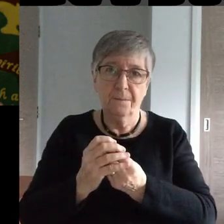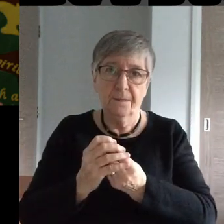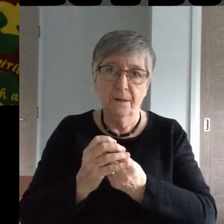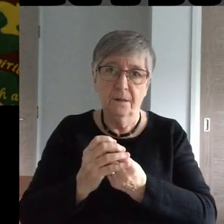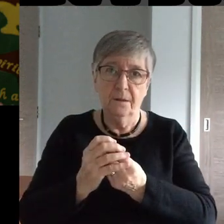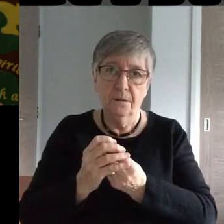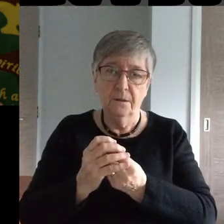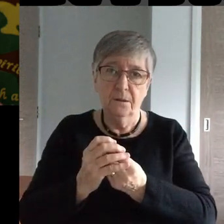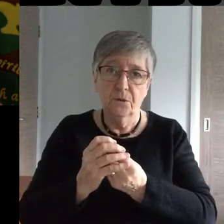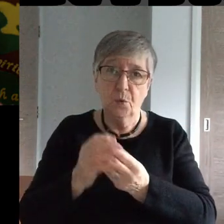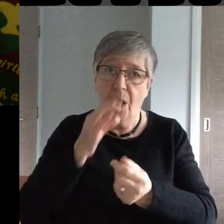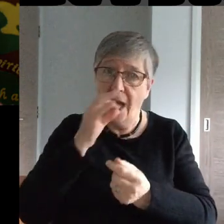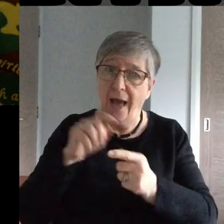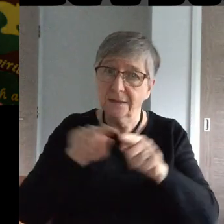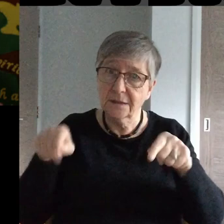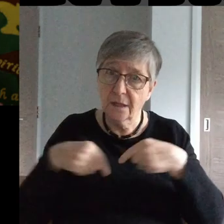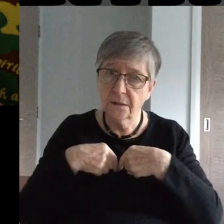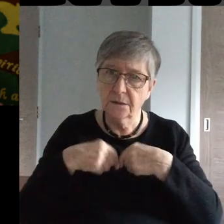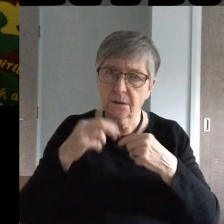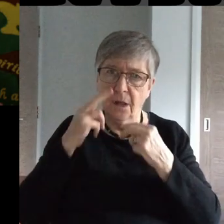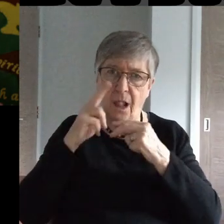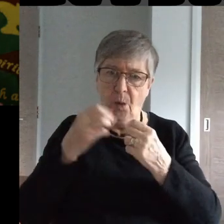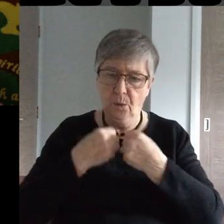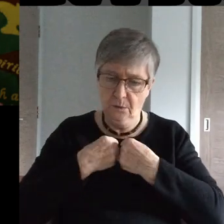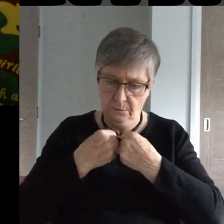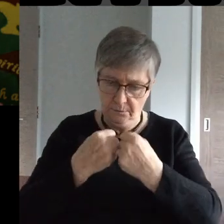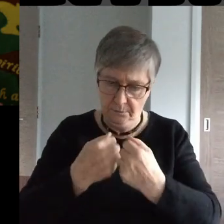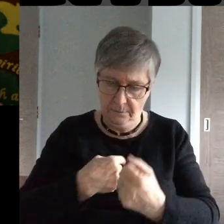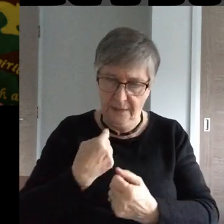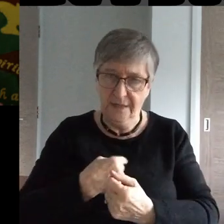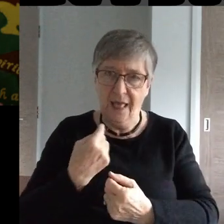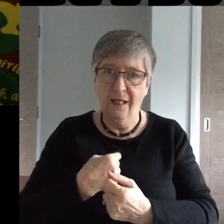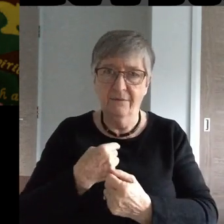And so it calls us, does it not, to look at ourselves closely as the